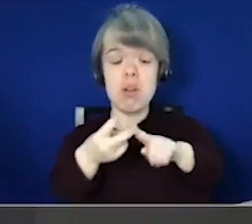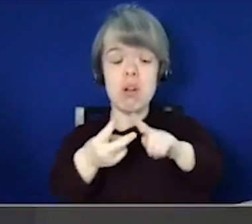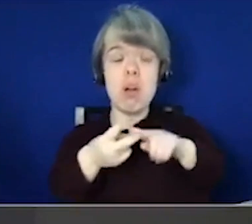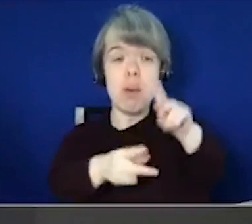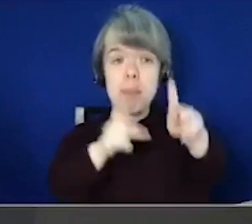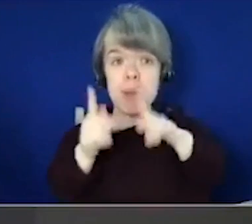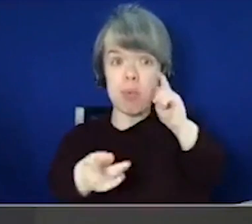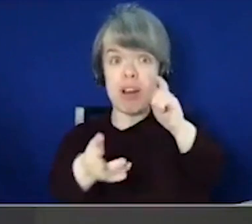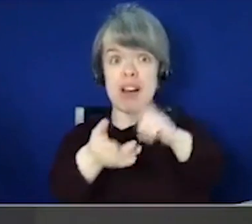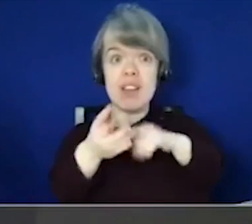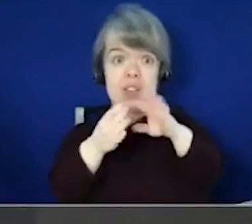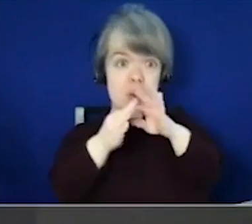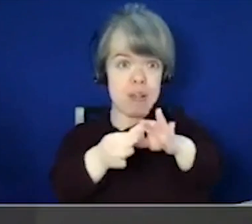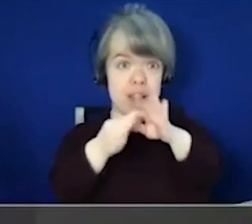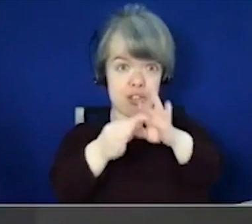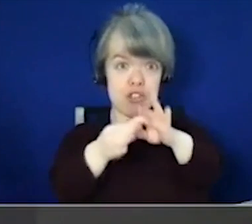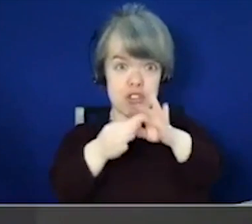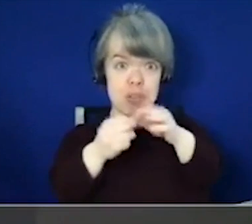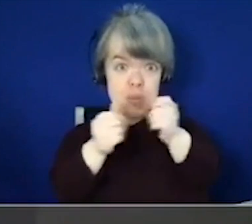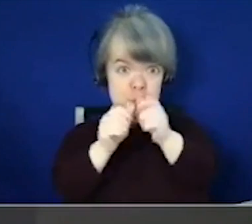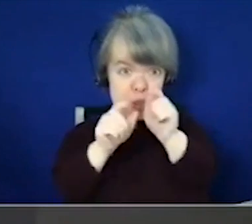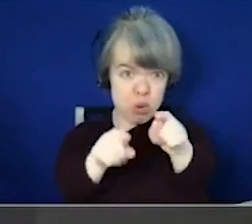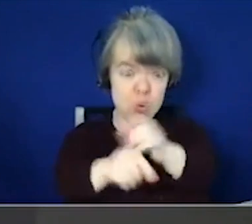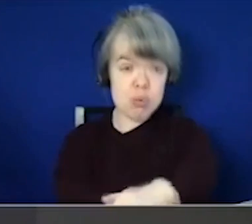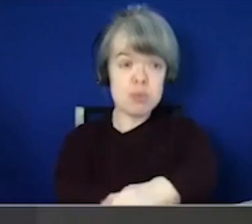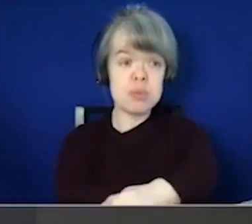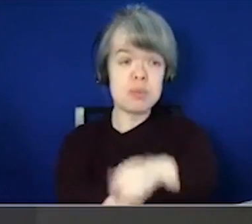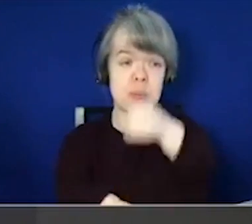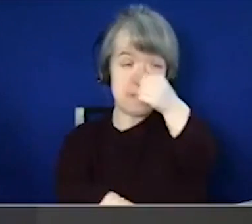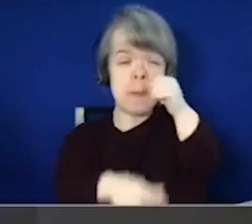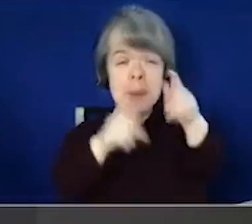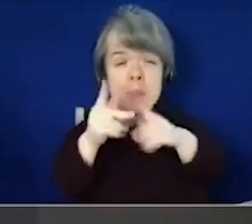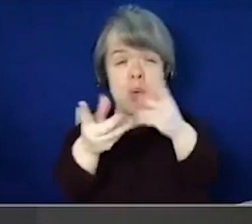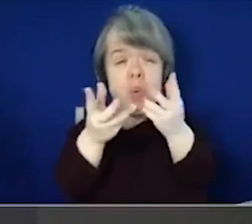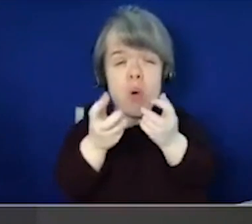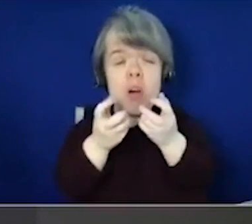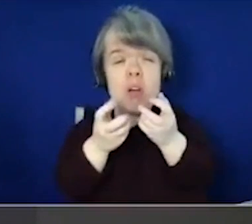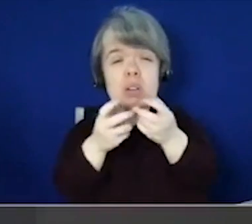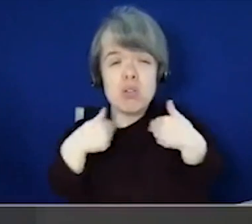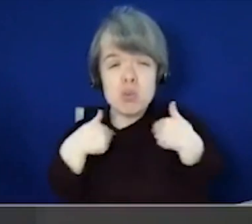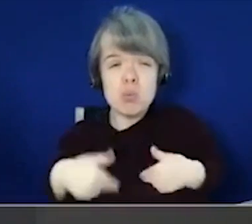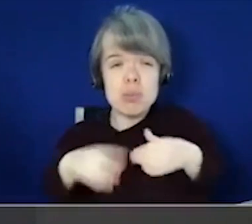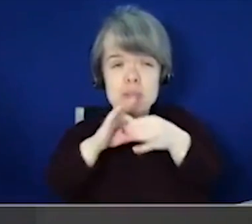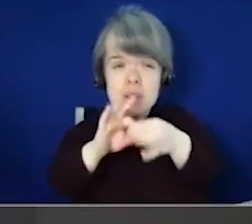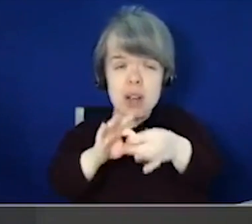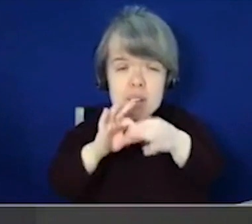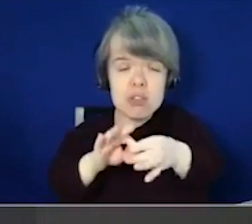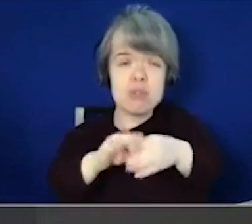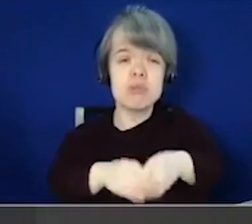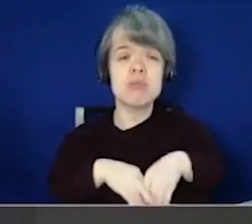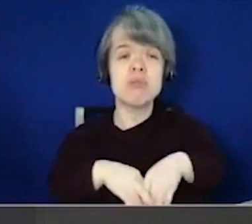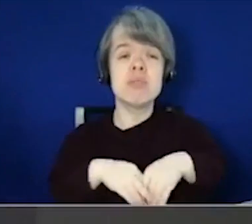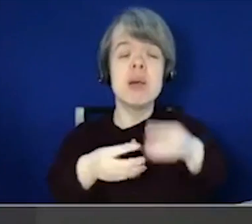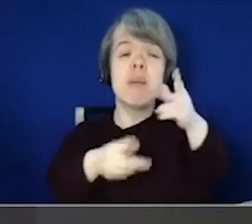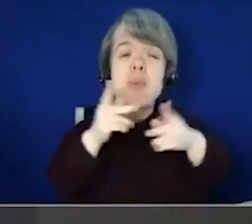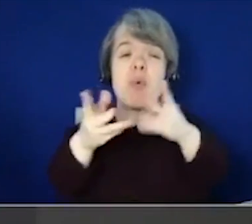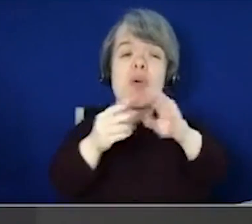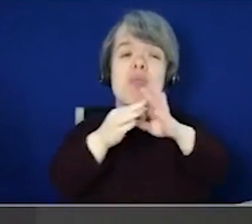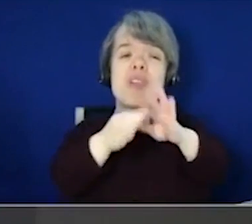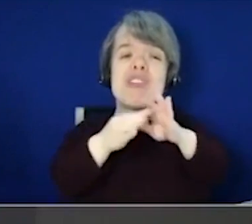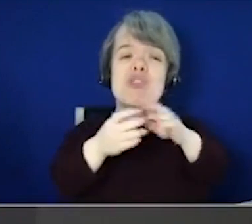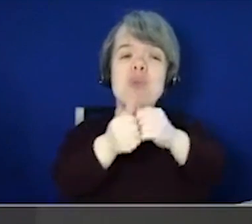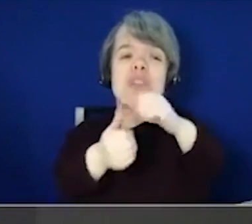has never been greater than it is today. Think about that. And why is that? Because people recognize the quality of the